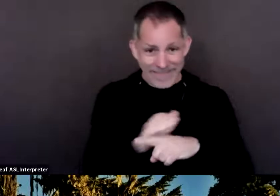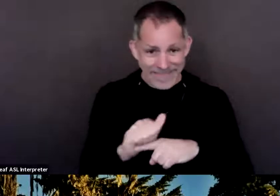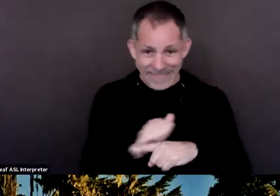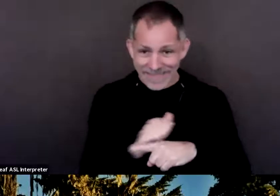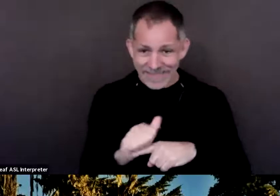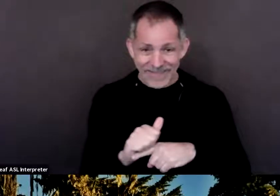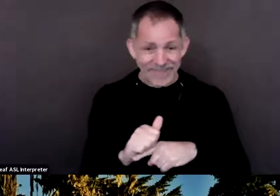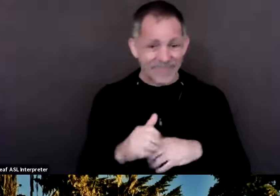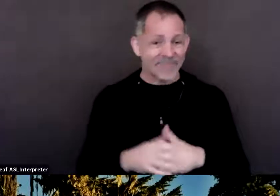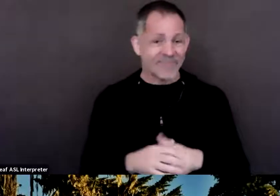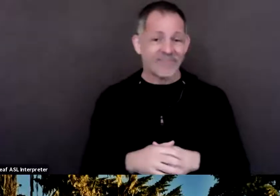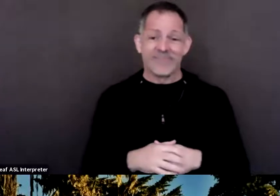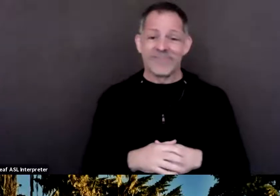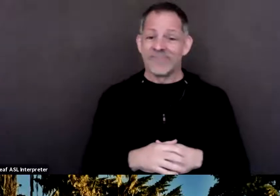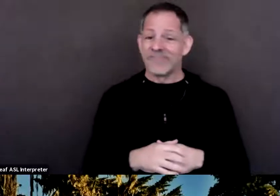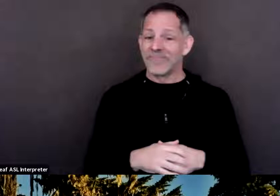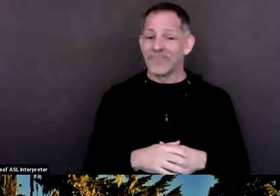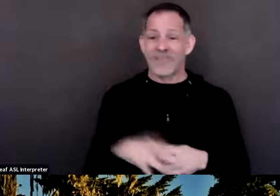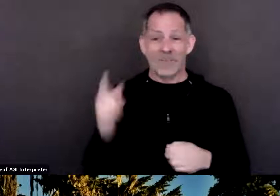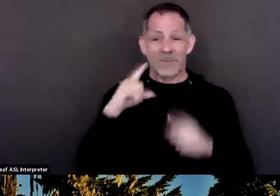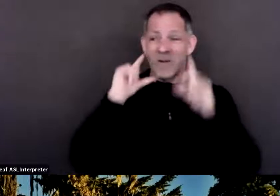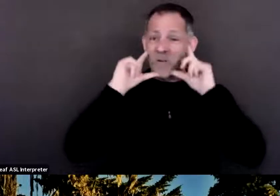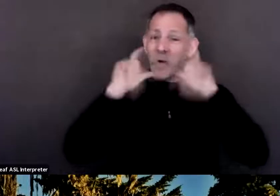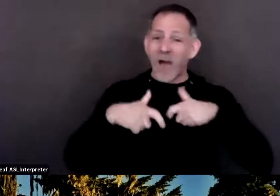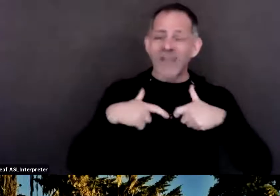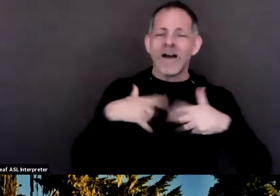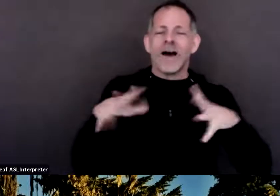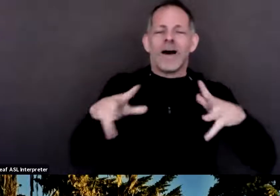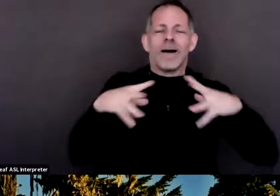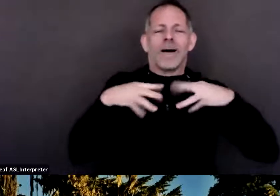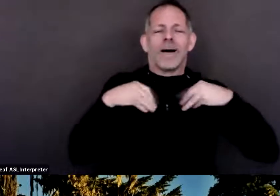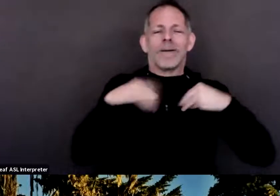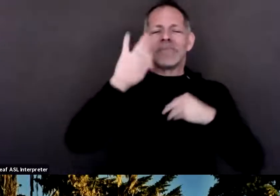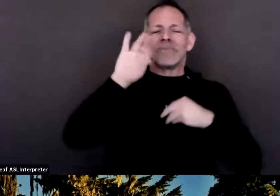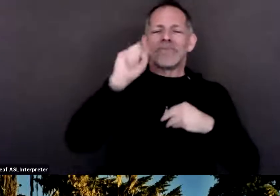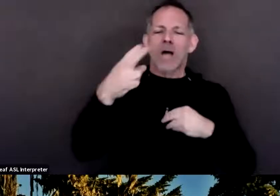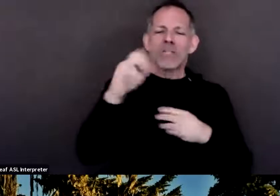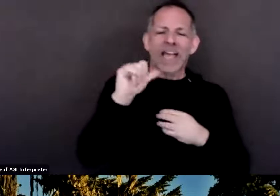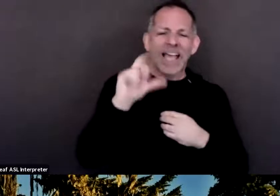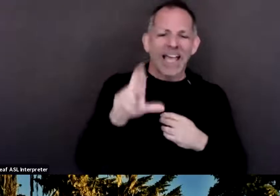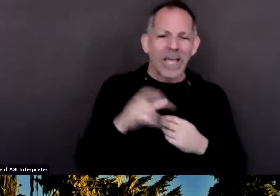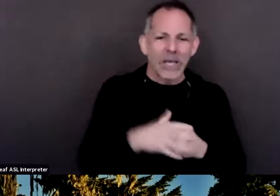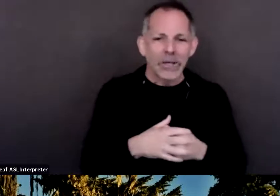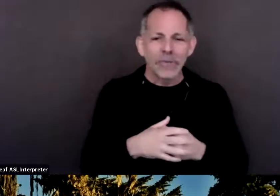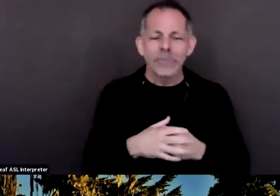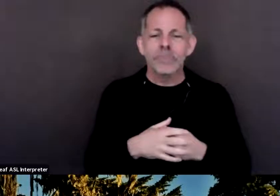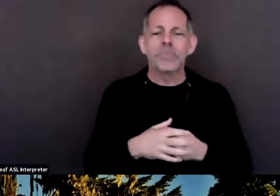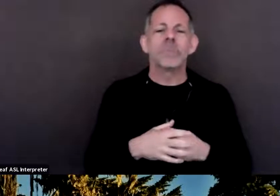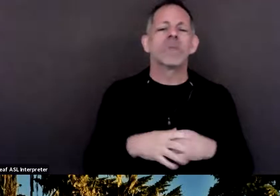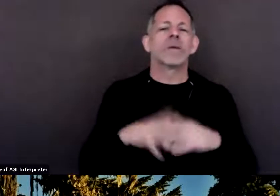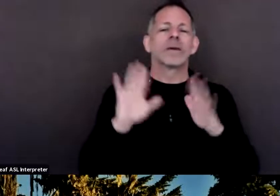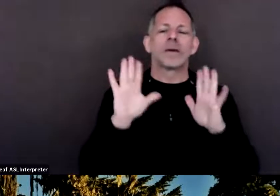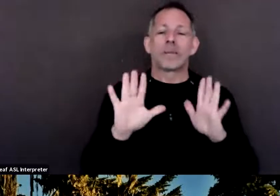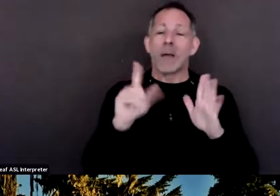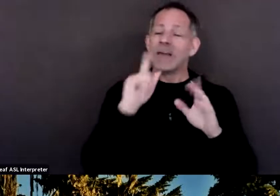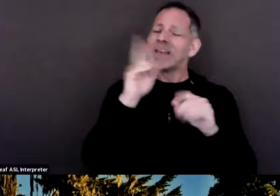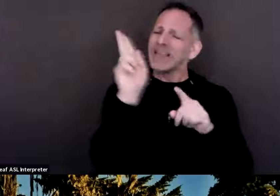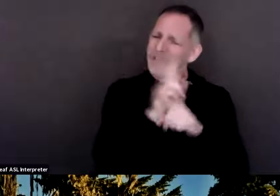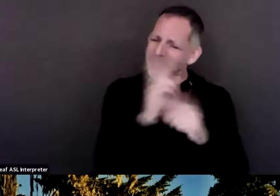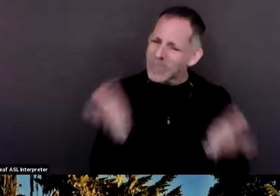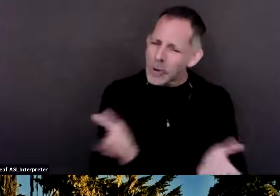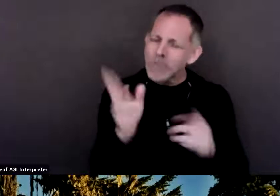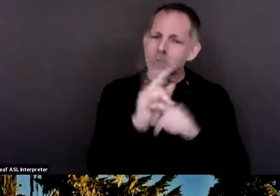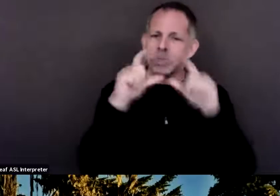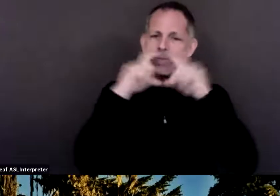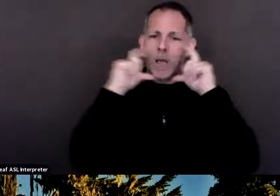with household members or fully vaccinated individuals. To top that off, the virus is fighting back. We have